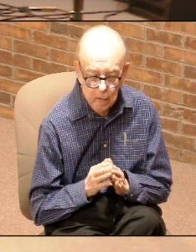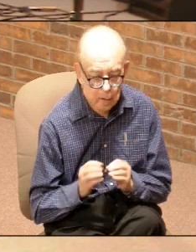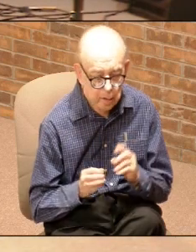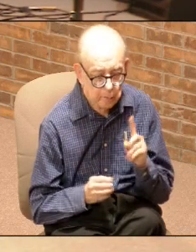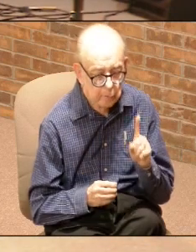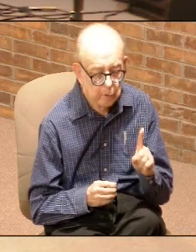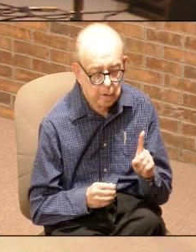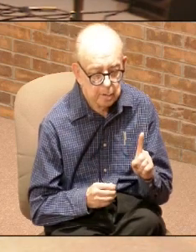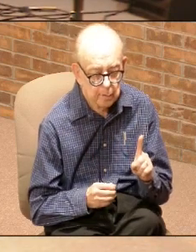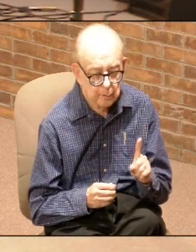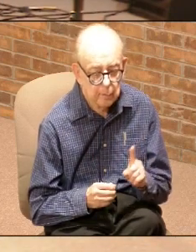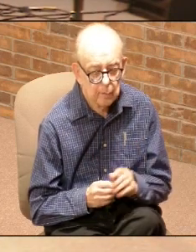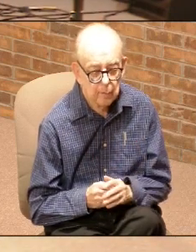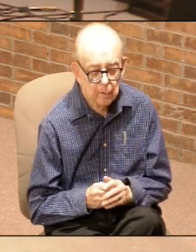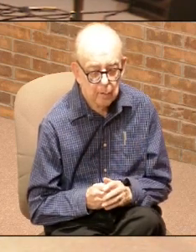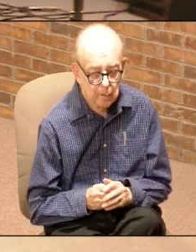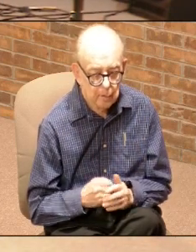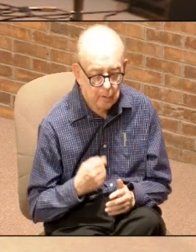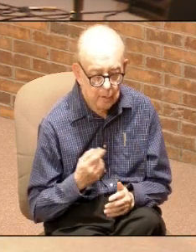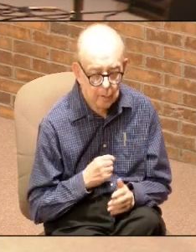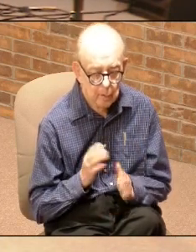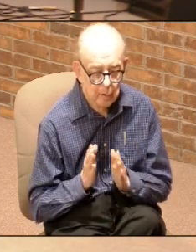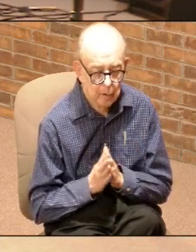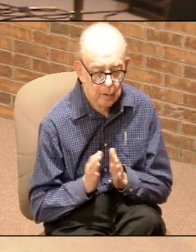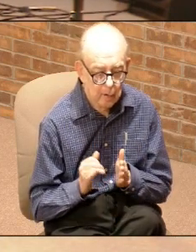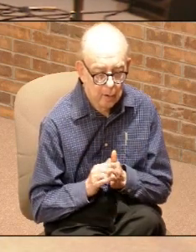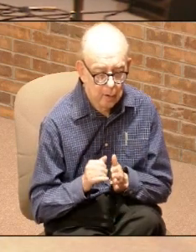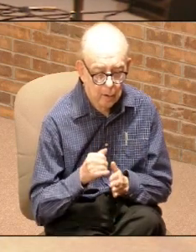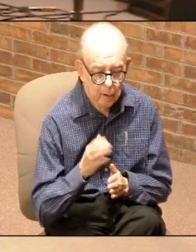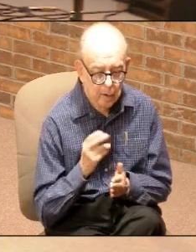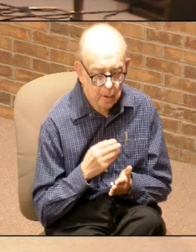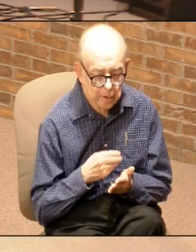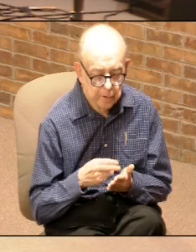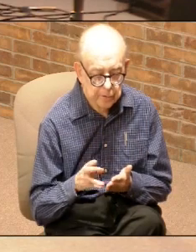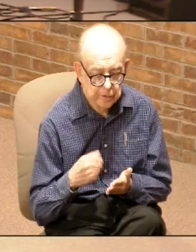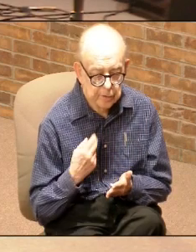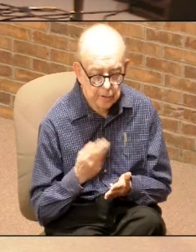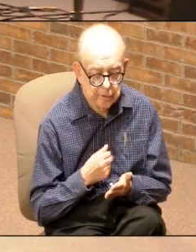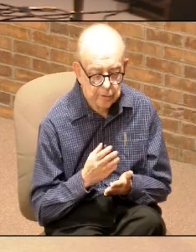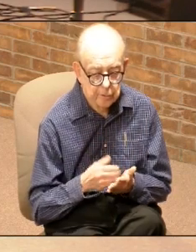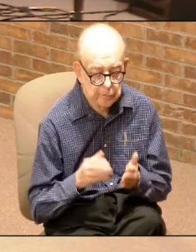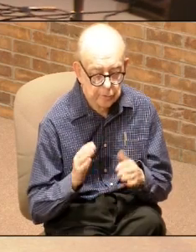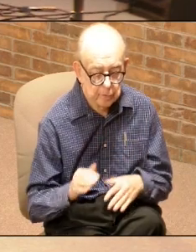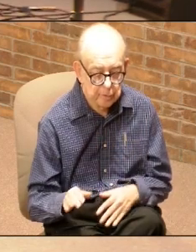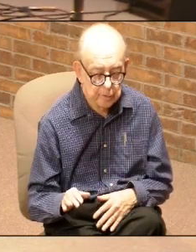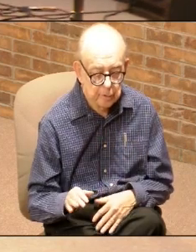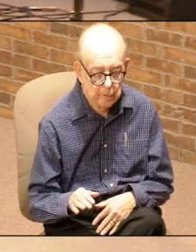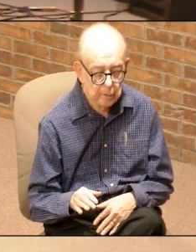Number one, we need to pray that God sends us some children.